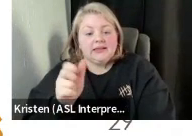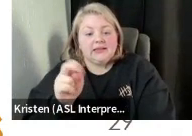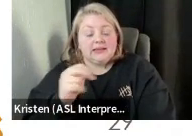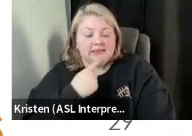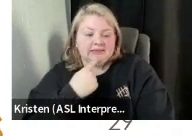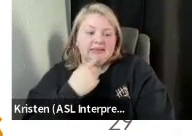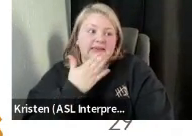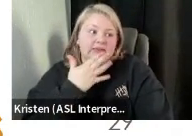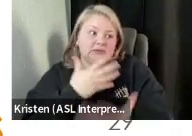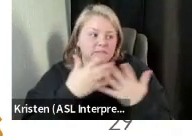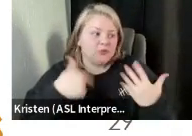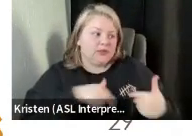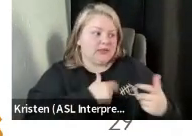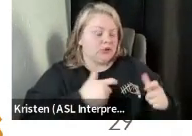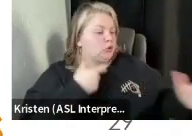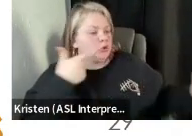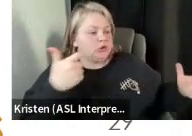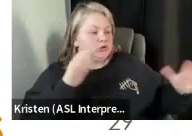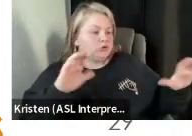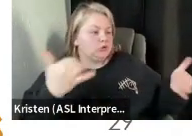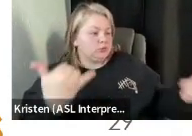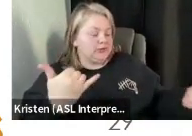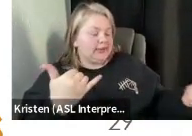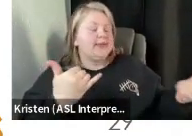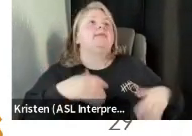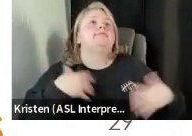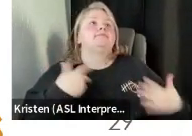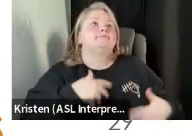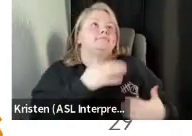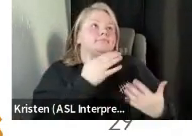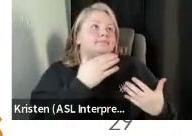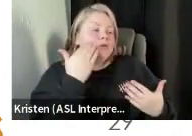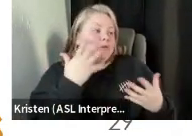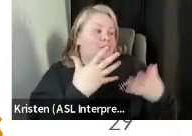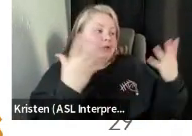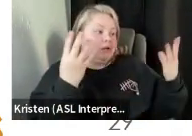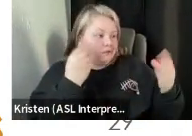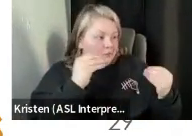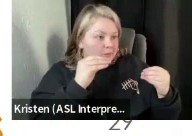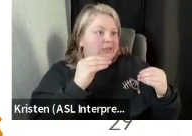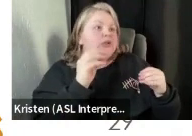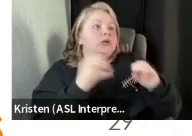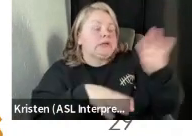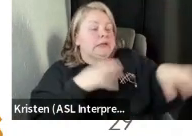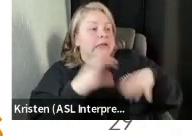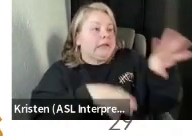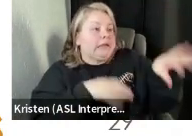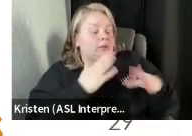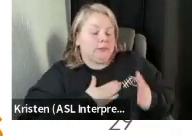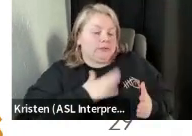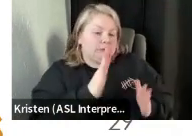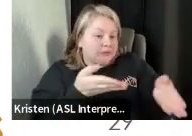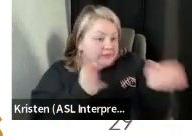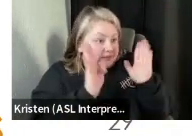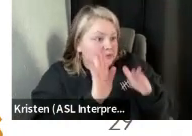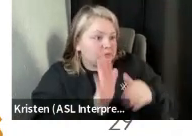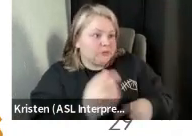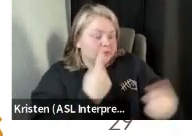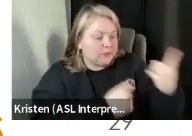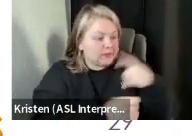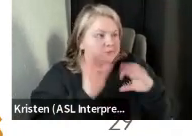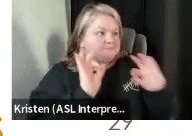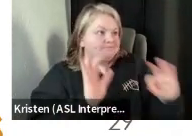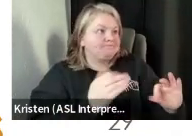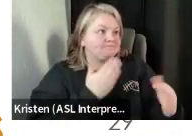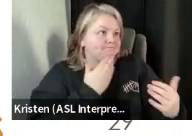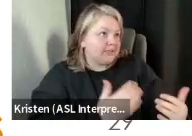had a very large group today, and we know there was a lot of information coming at you. We appreciate your attention and your good questions.